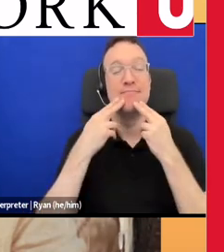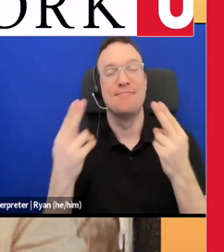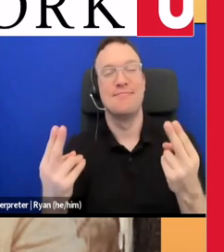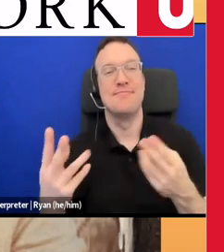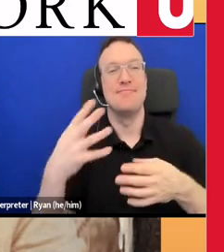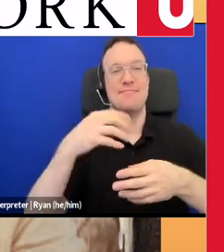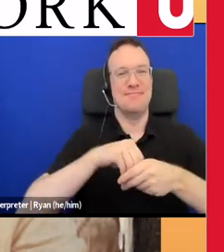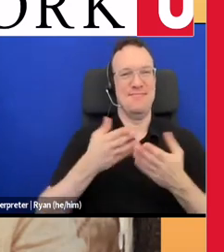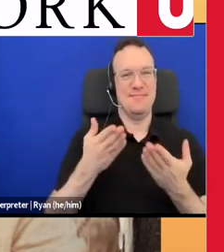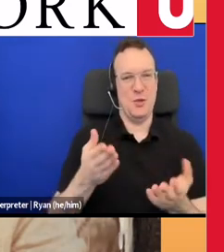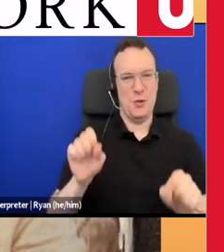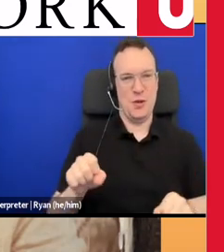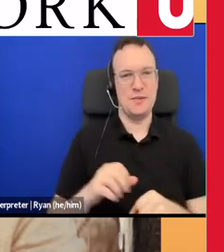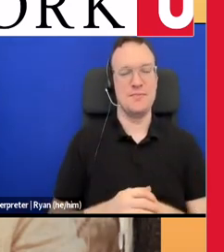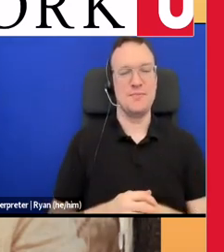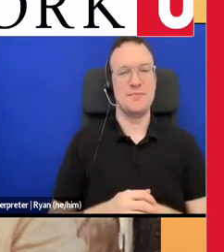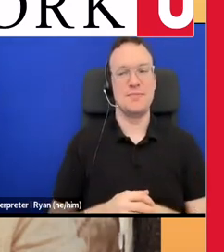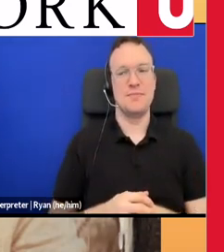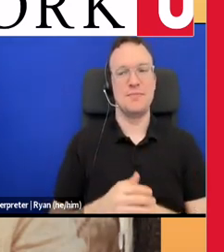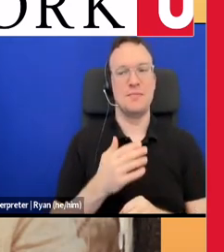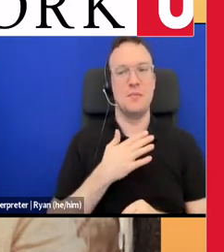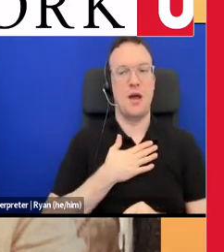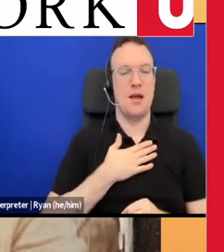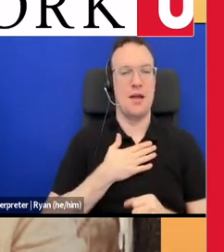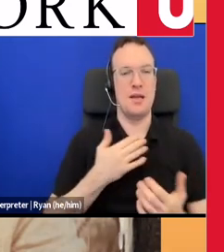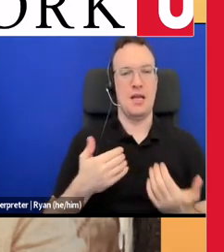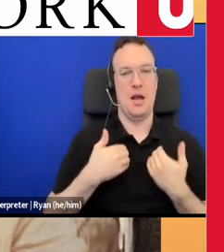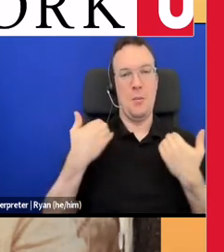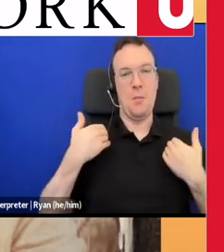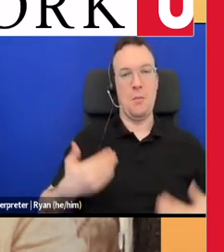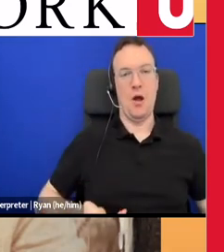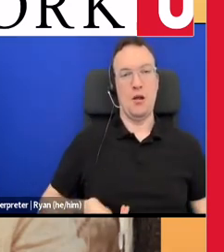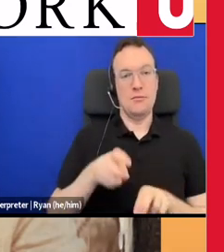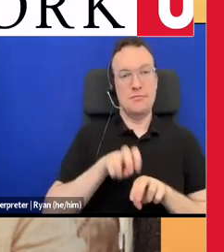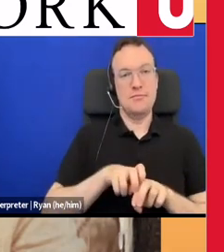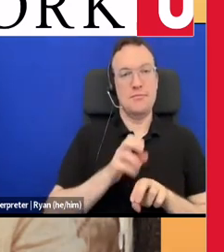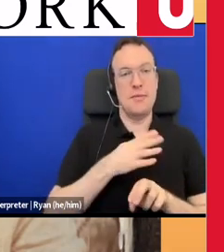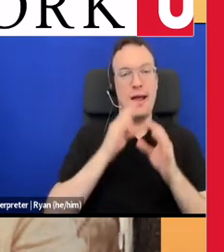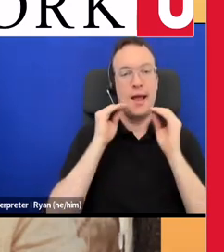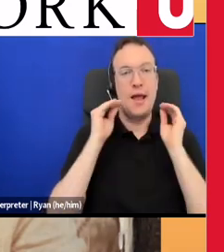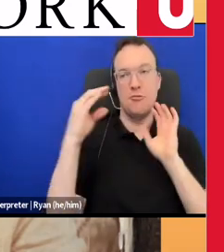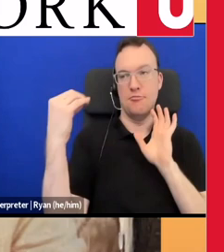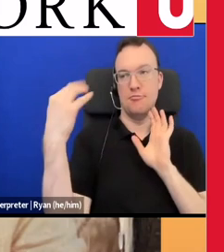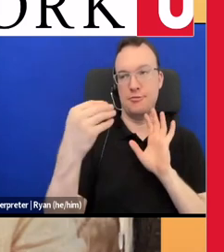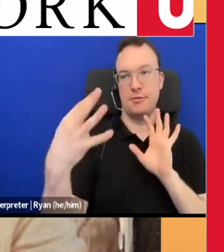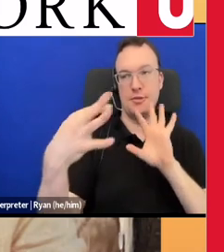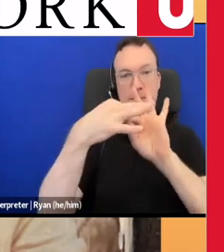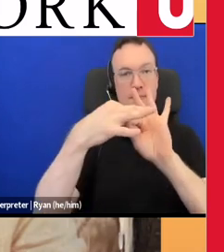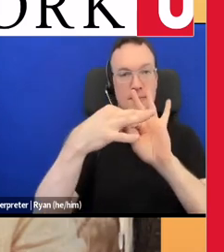place. Hooking my infant body onto her lap, or to hook my smile to the photograph,